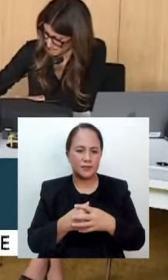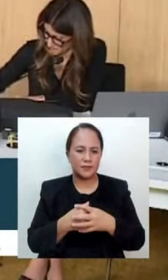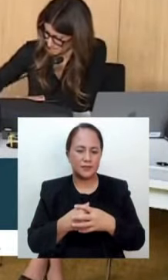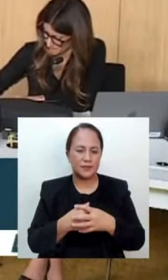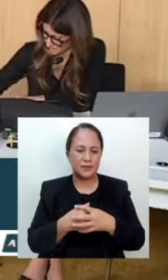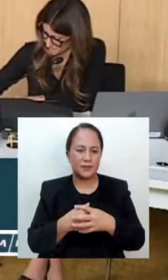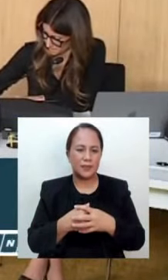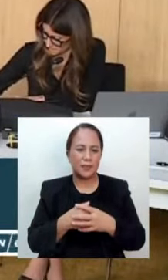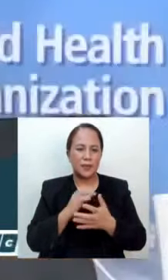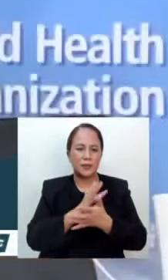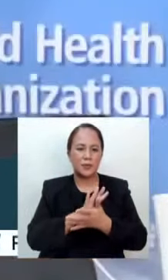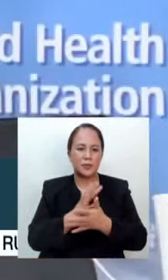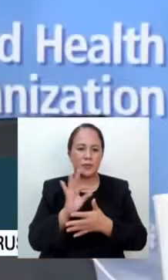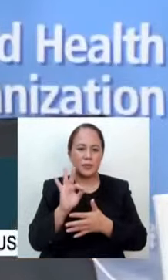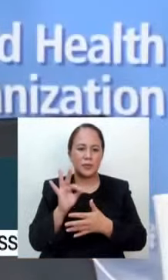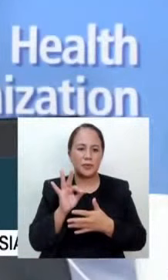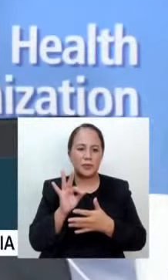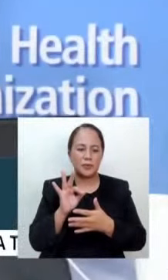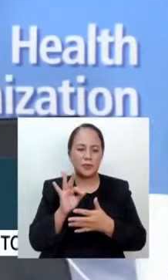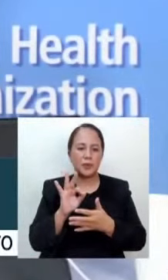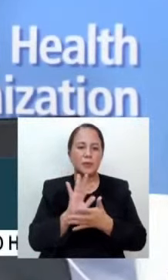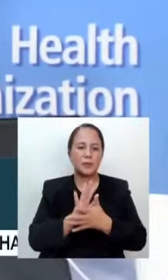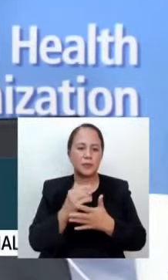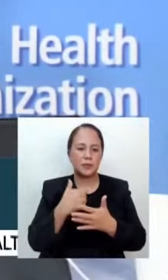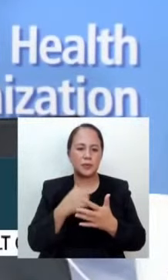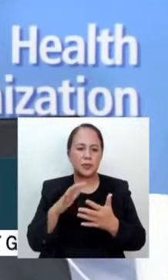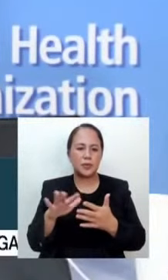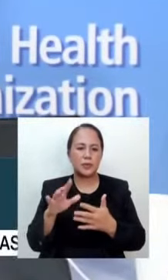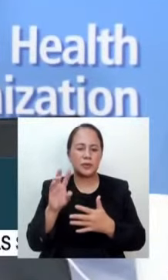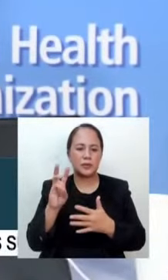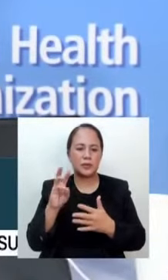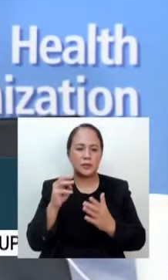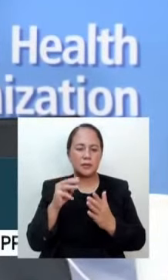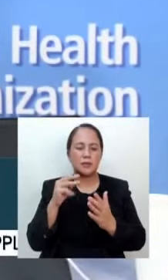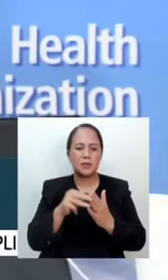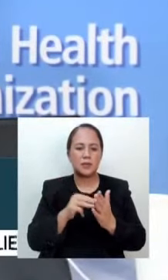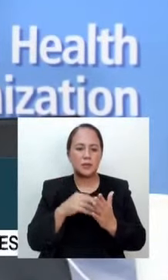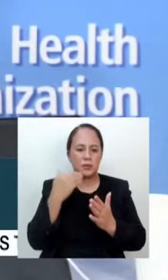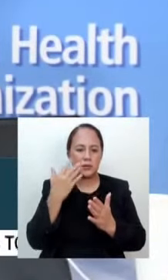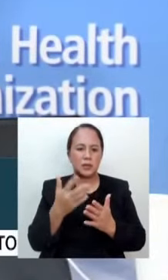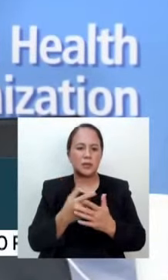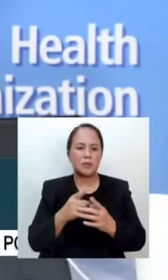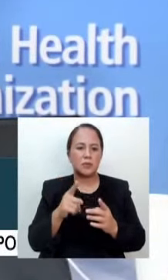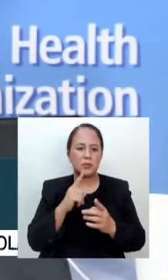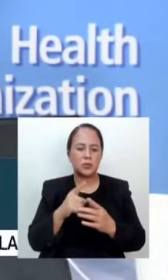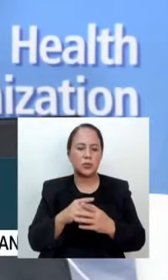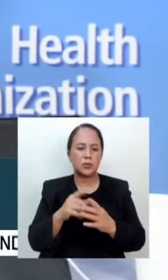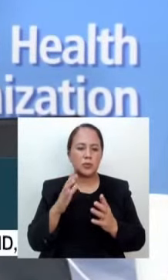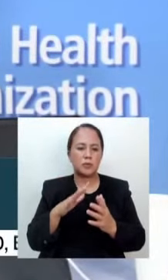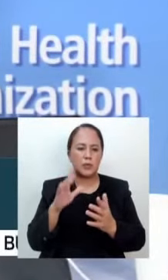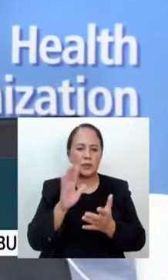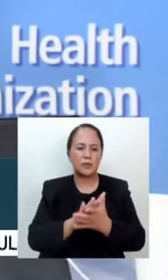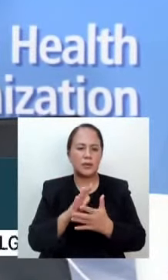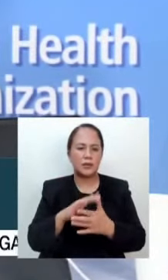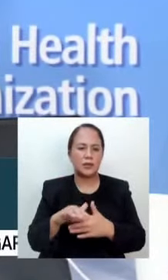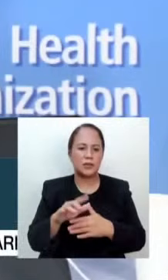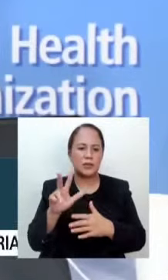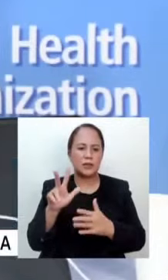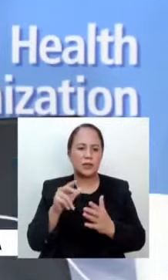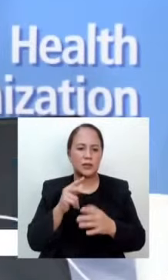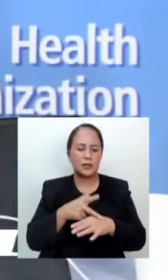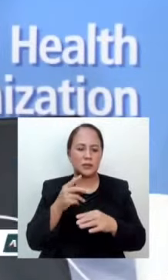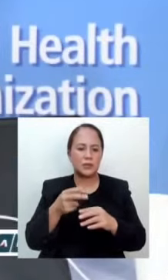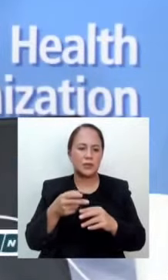The COVID-19 pandemic has officially caused more than 6 million deaths, but the true toll is believed to be at least three times